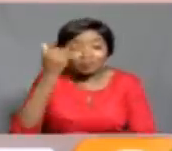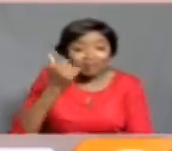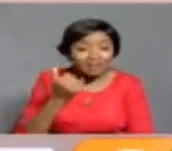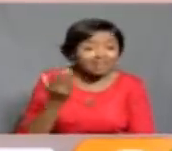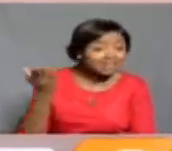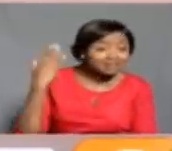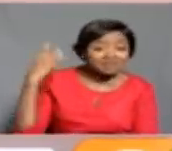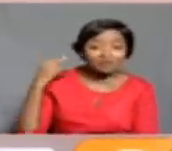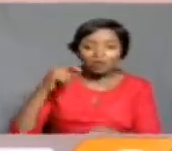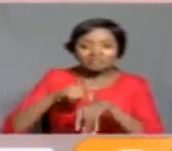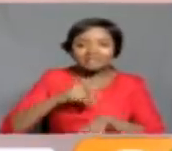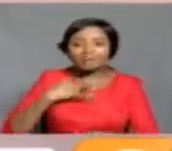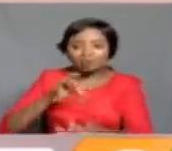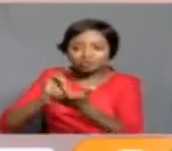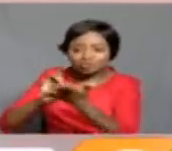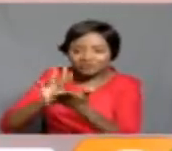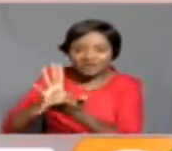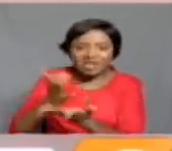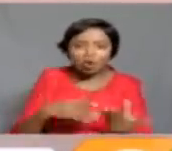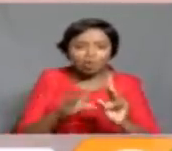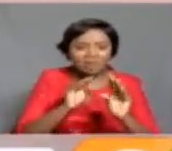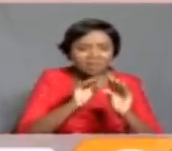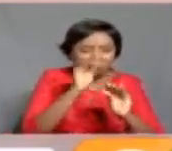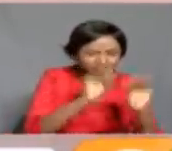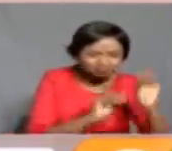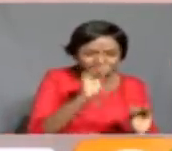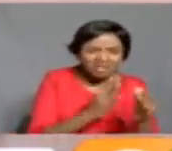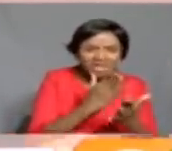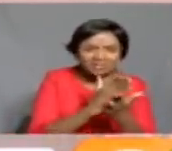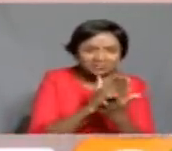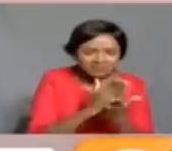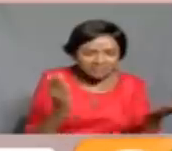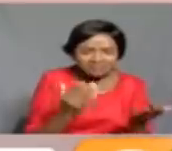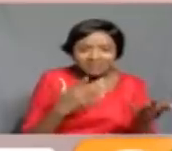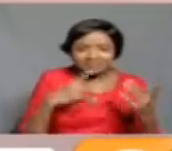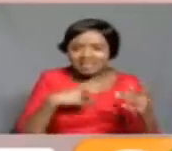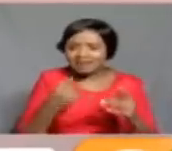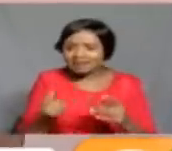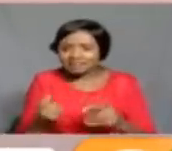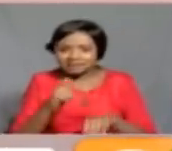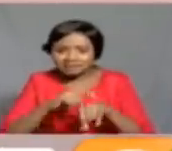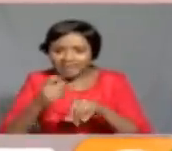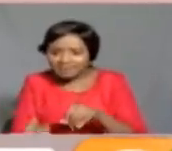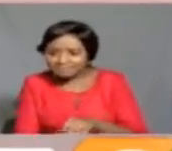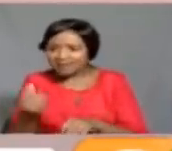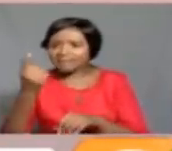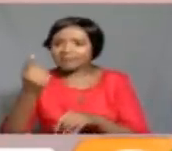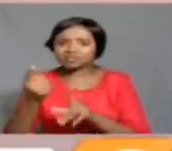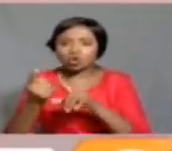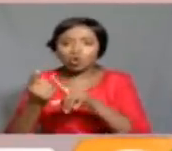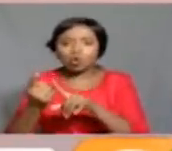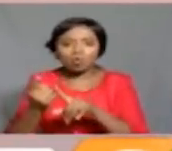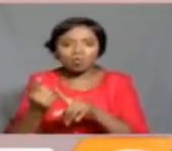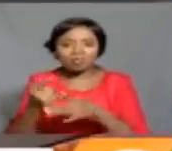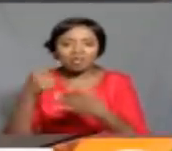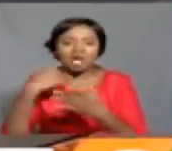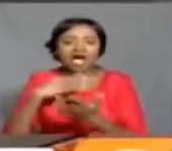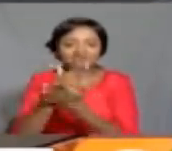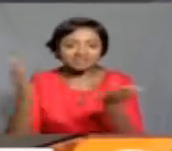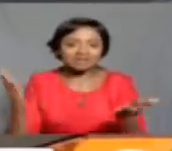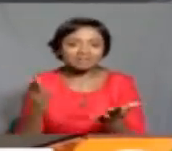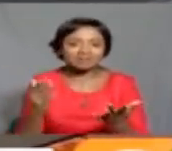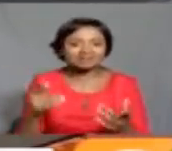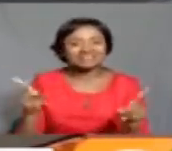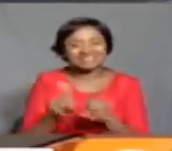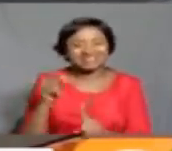want to fire people or reshuffle or something, they disappear, then they emerge with something that then the country can talk about. I can hear Jamila